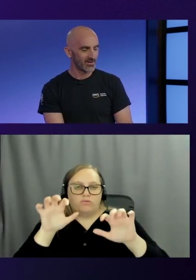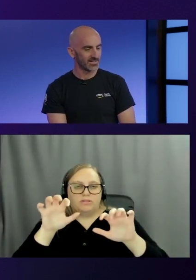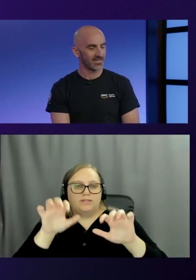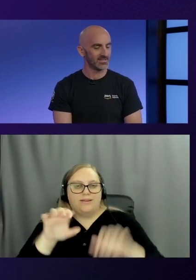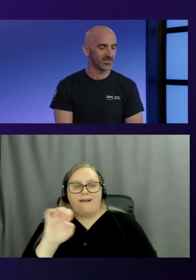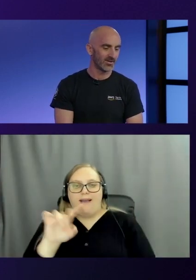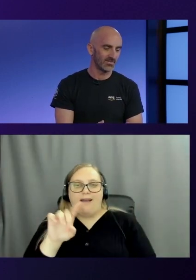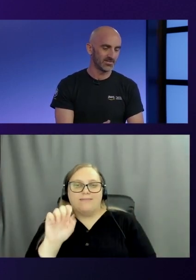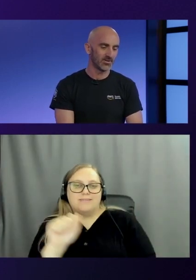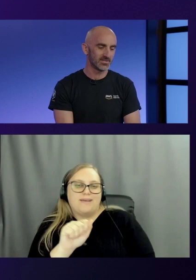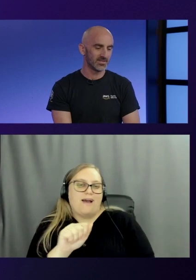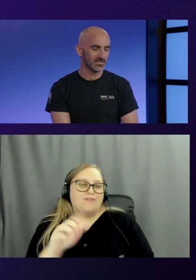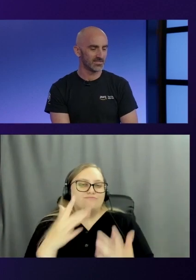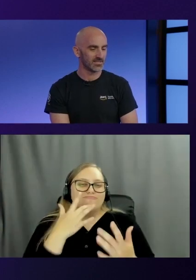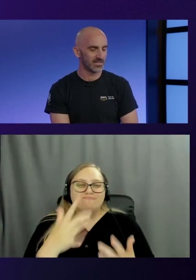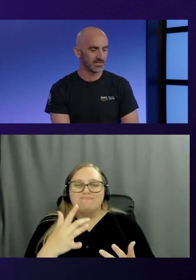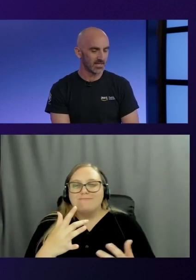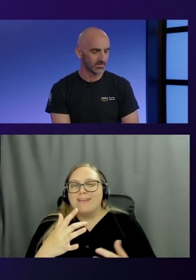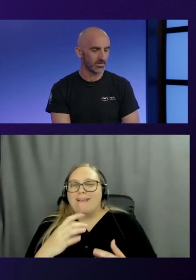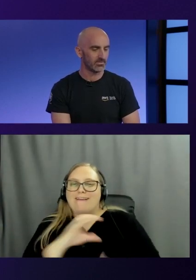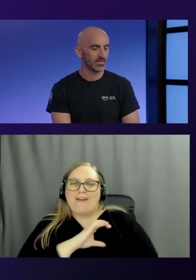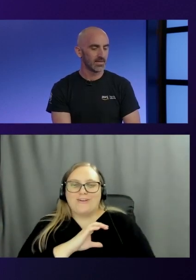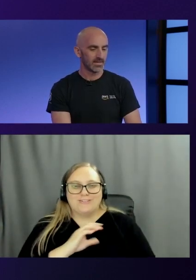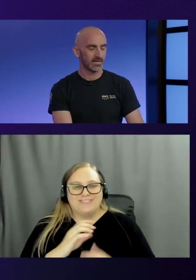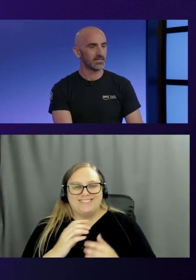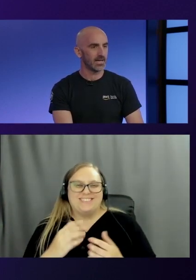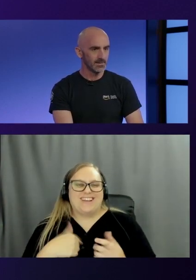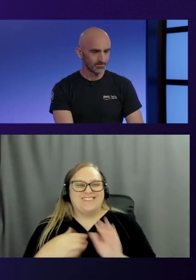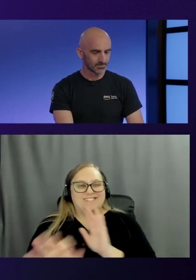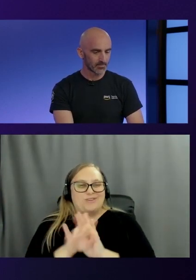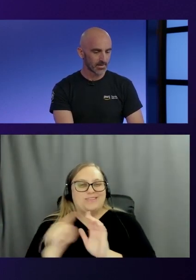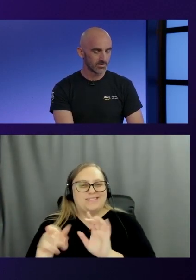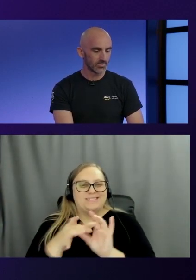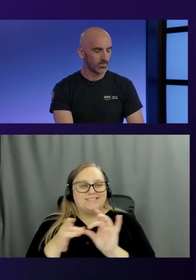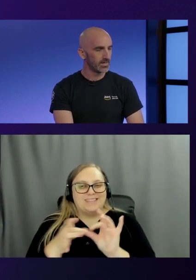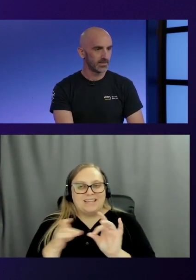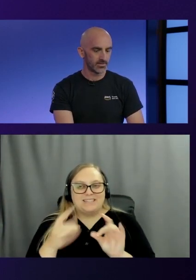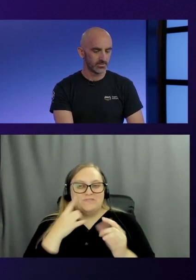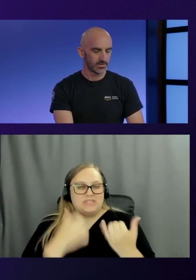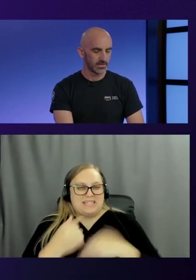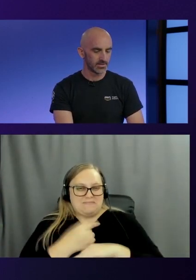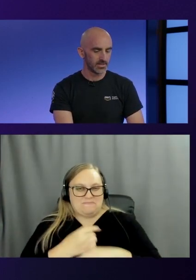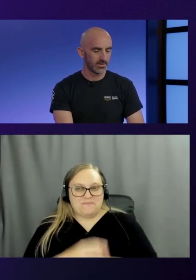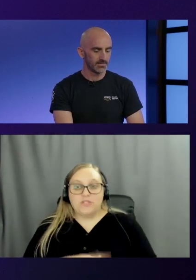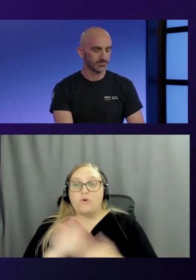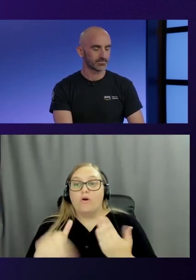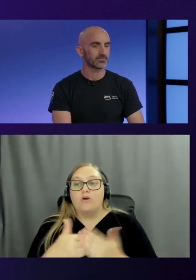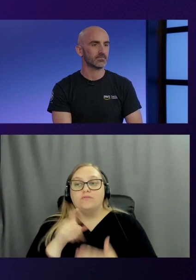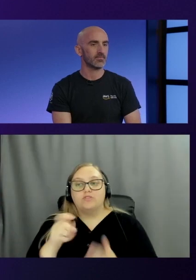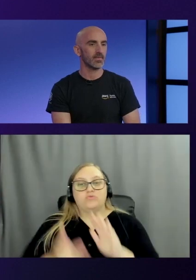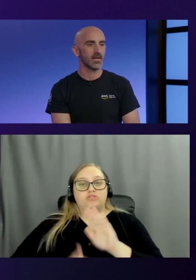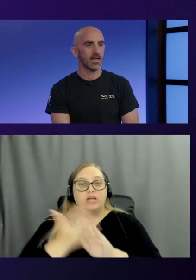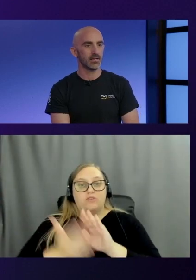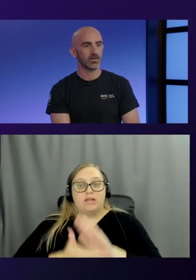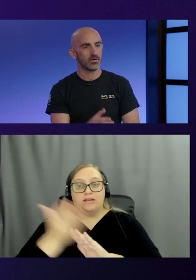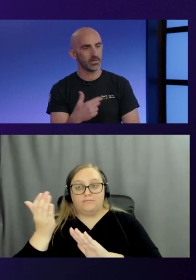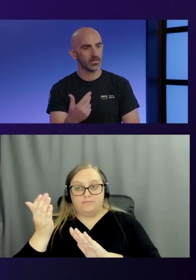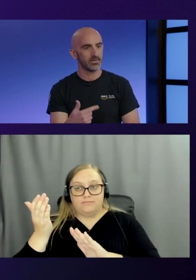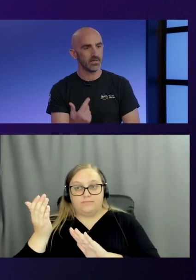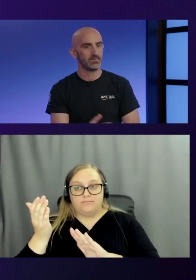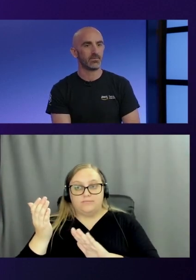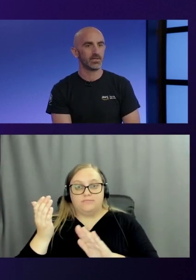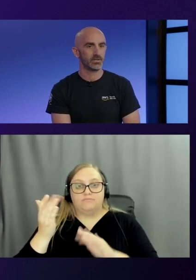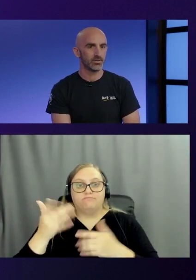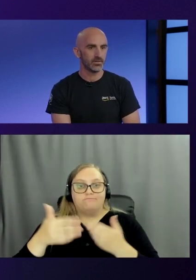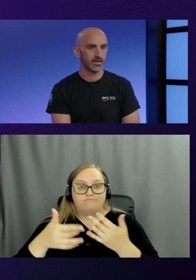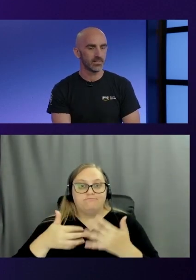favorite character. So I've chosen this as the text prompt today. So all we need to do is click Generate. And on